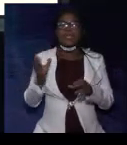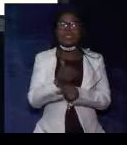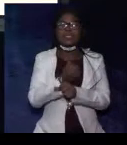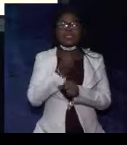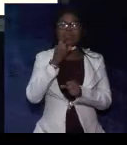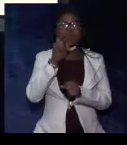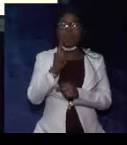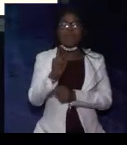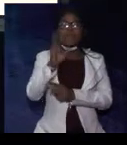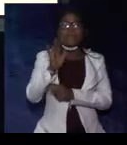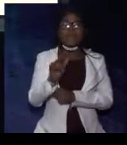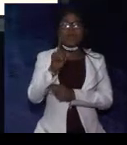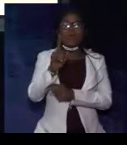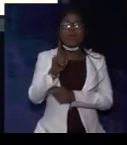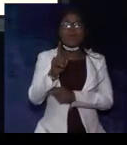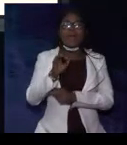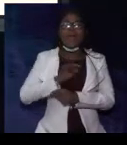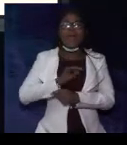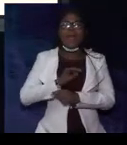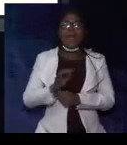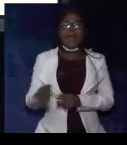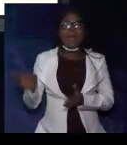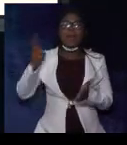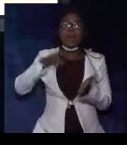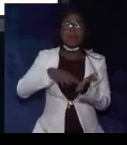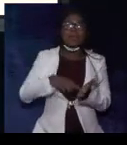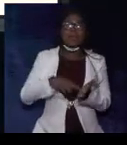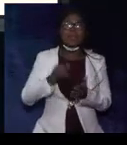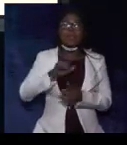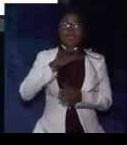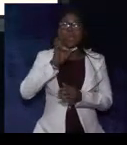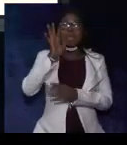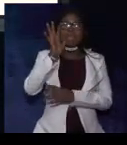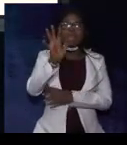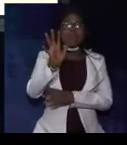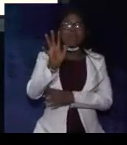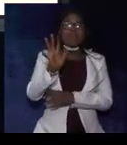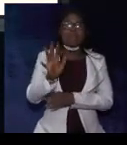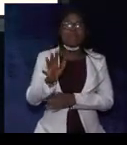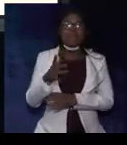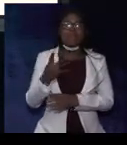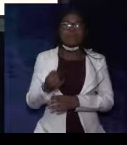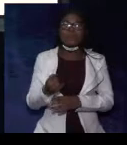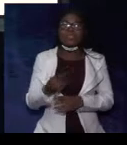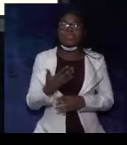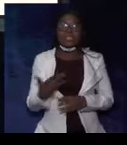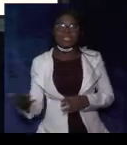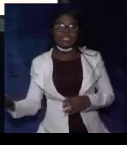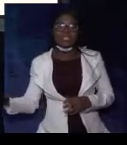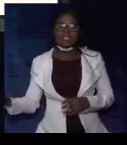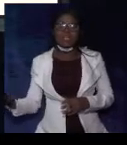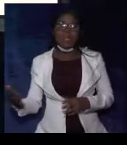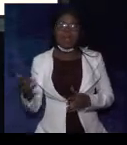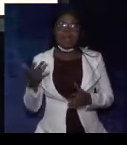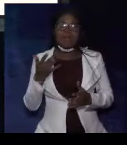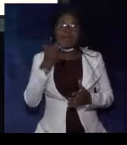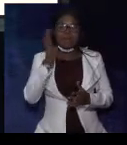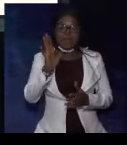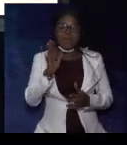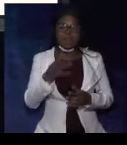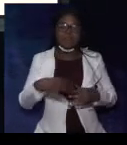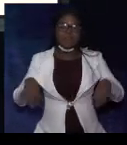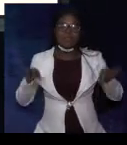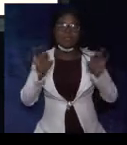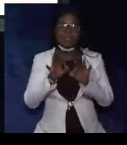after the other. I repeat, there are 5 components of a story. 5 things, 5